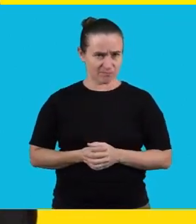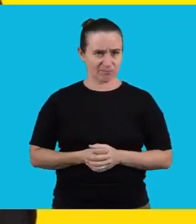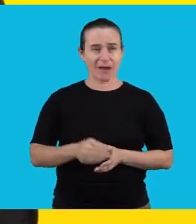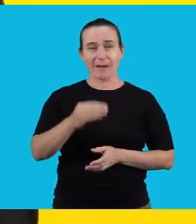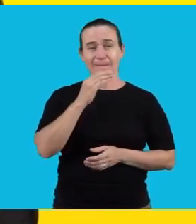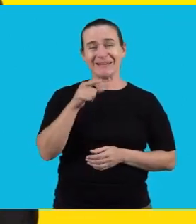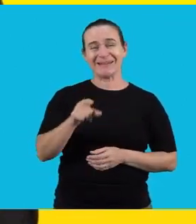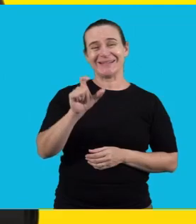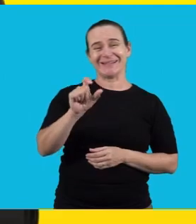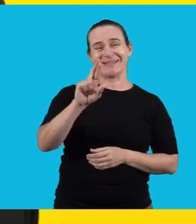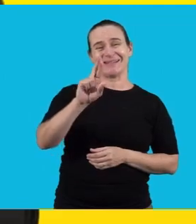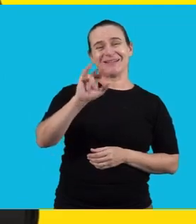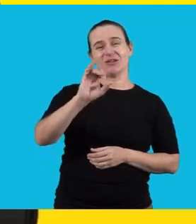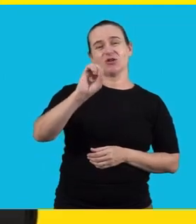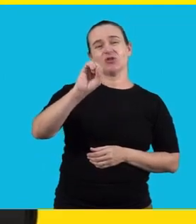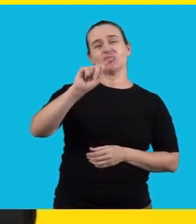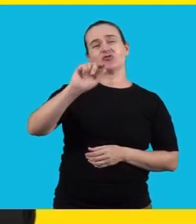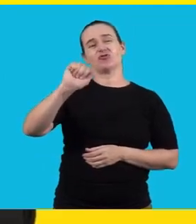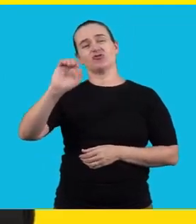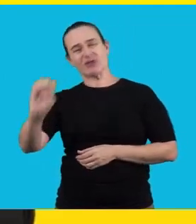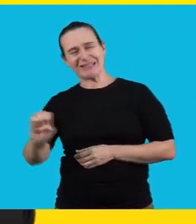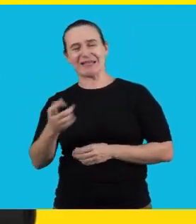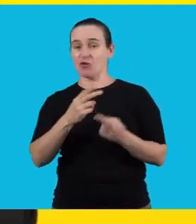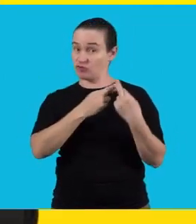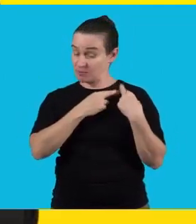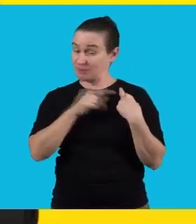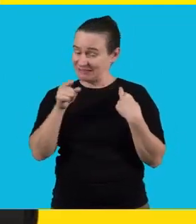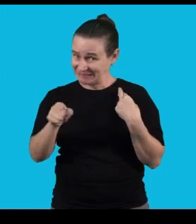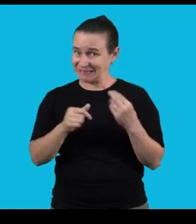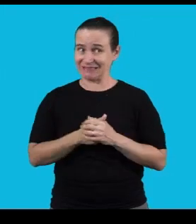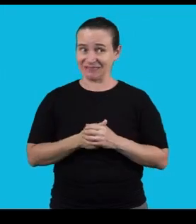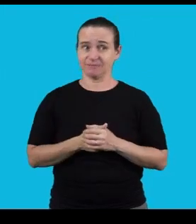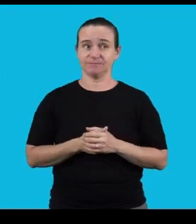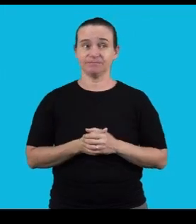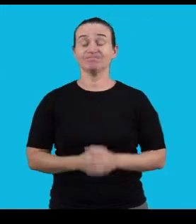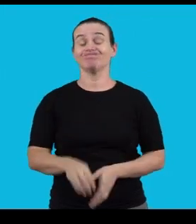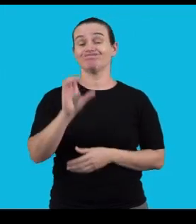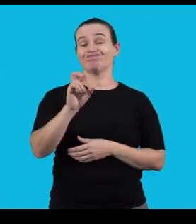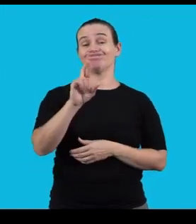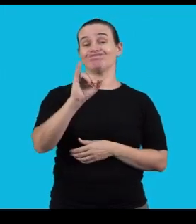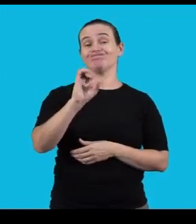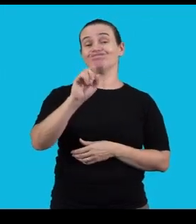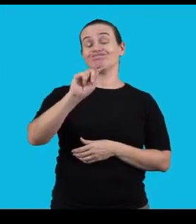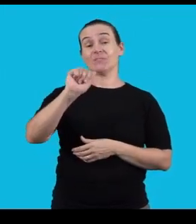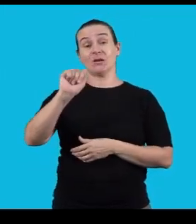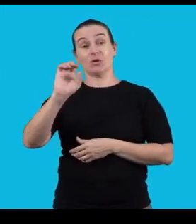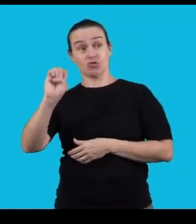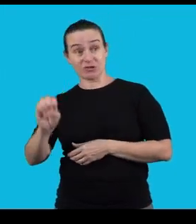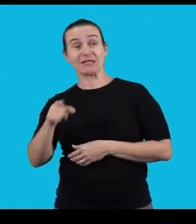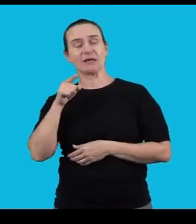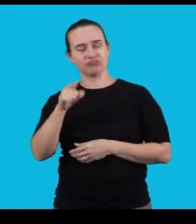Christi responsibility. Let us see how this is going to be unpacked. The Christi